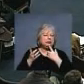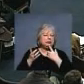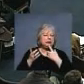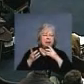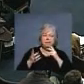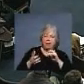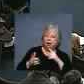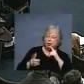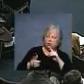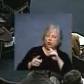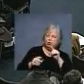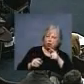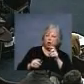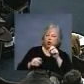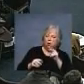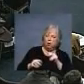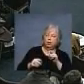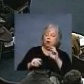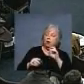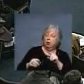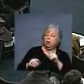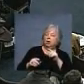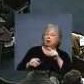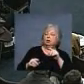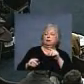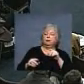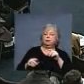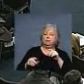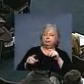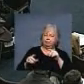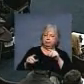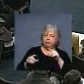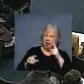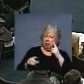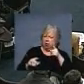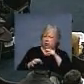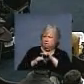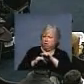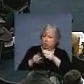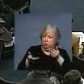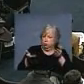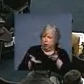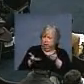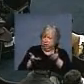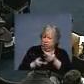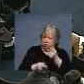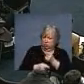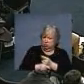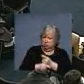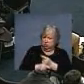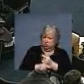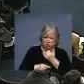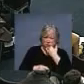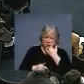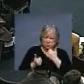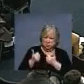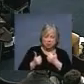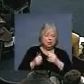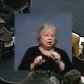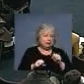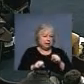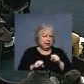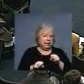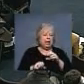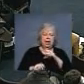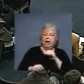All right. I thought you voted present to begin with. Is that incorrect? Yeah. All right. And how